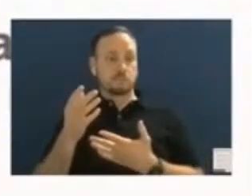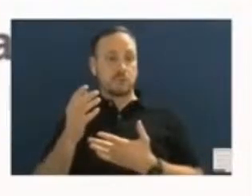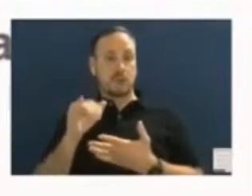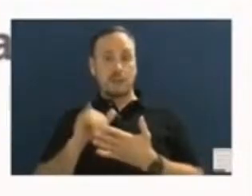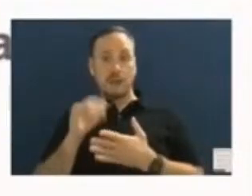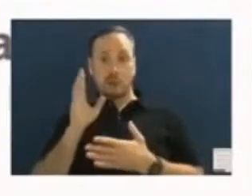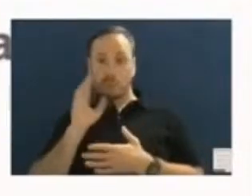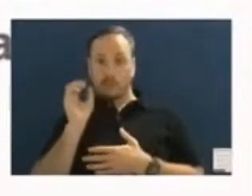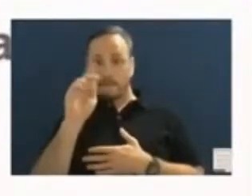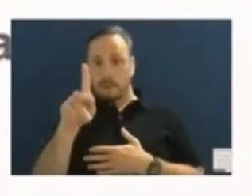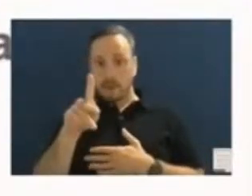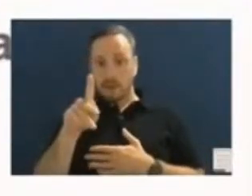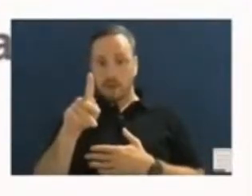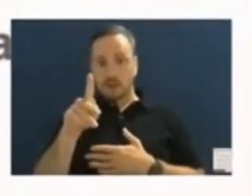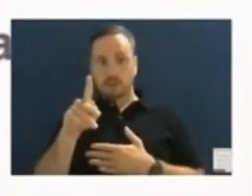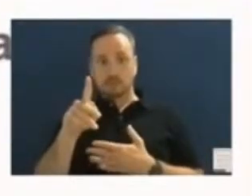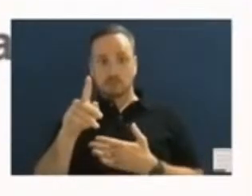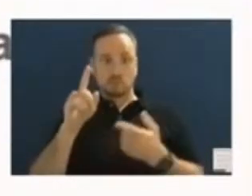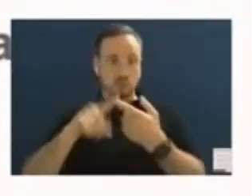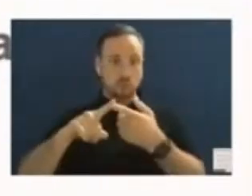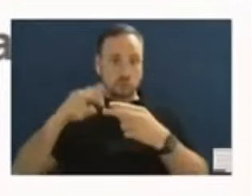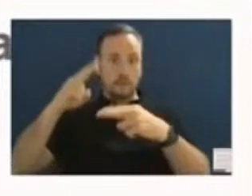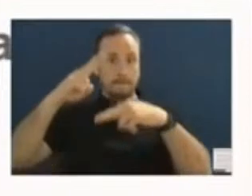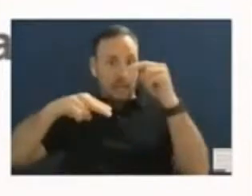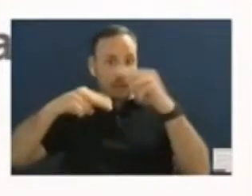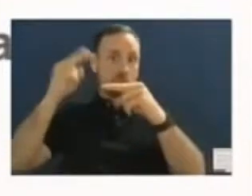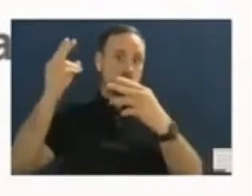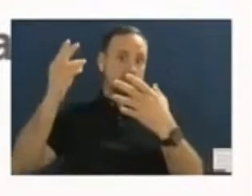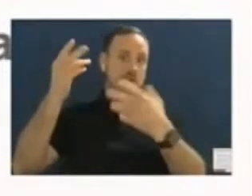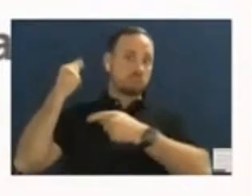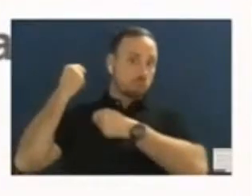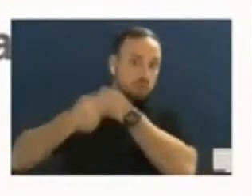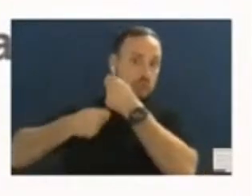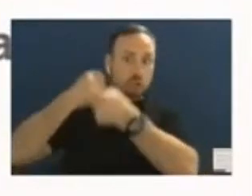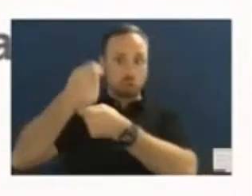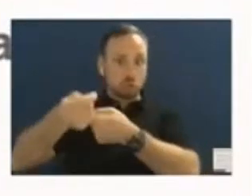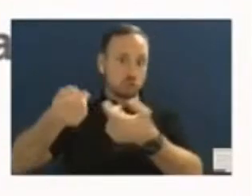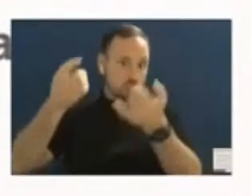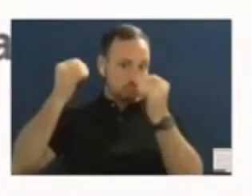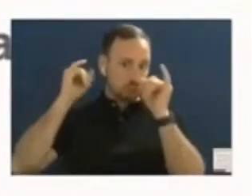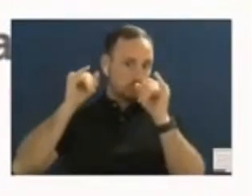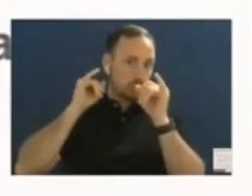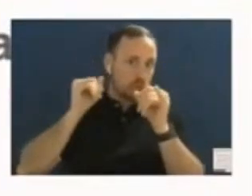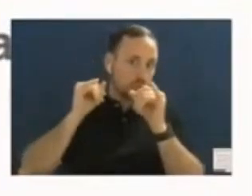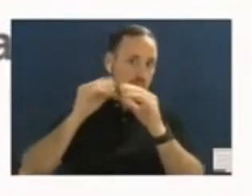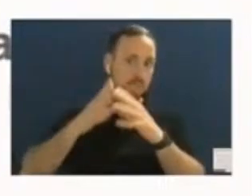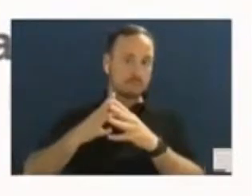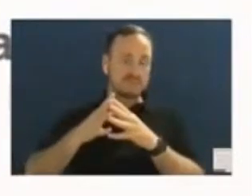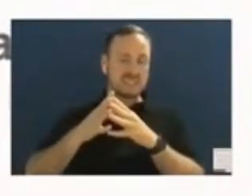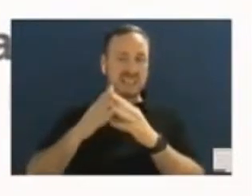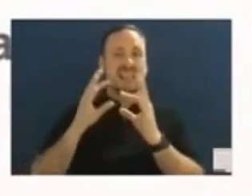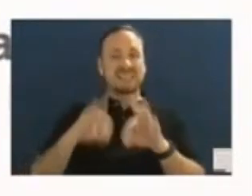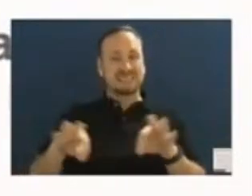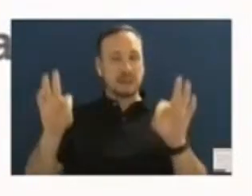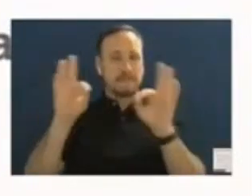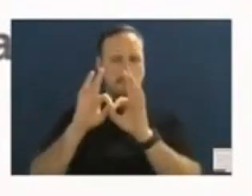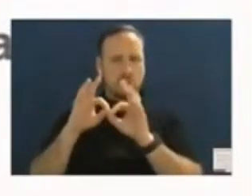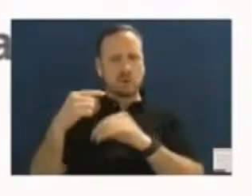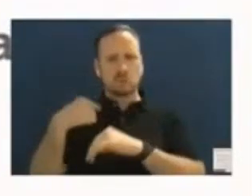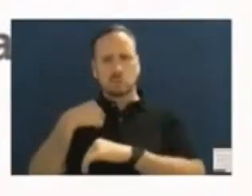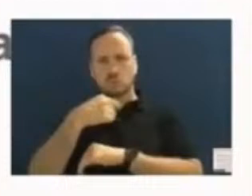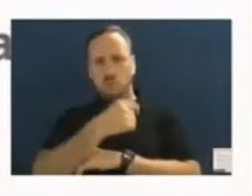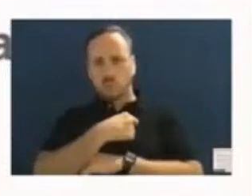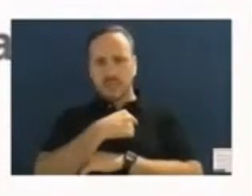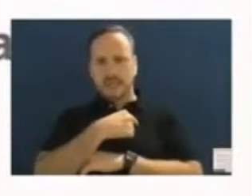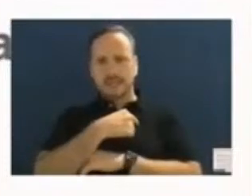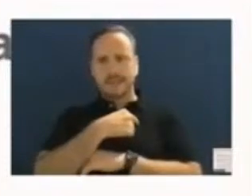our buildings for a brick and mortar traditional model of instruction, I think it's really important that we frame these